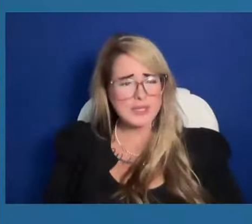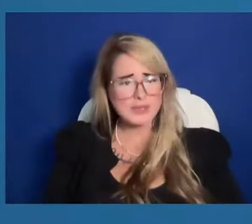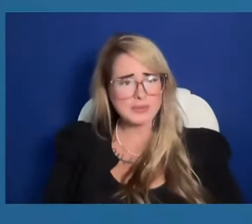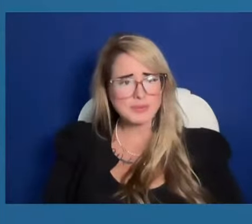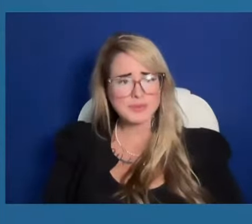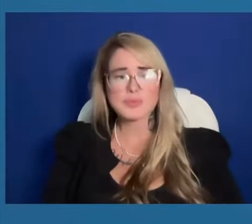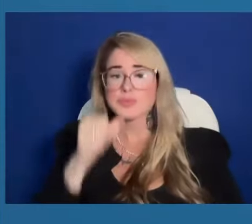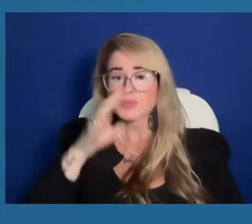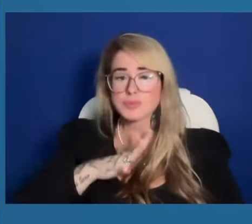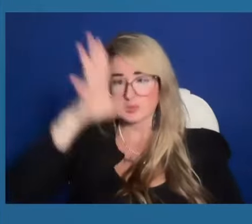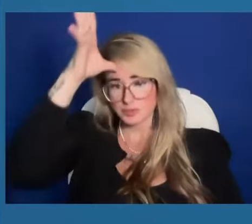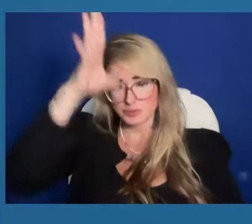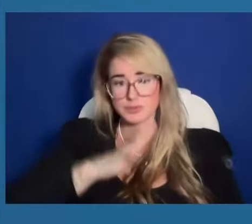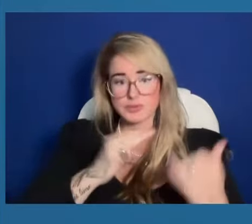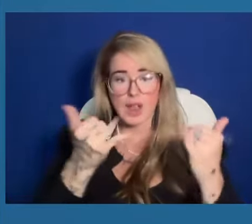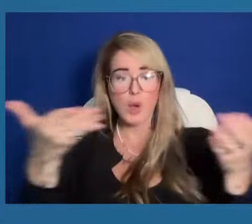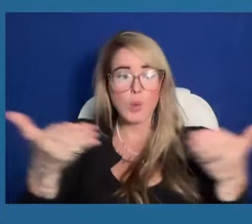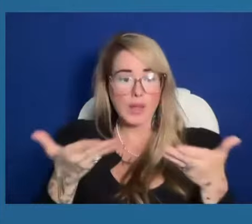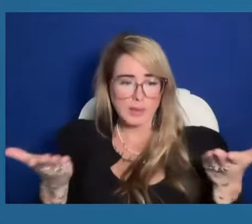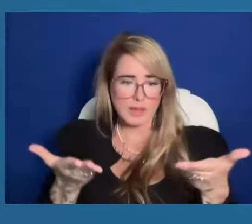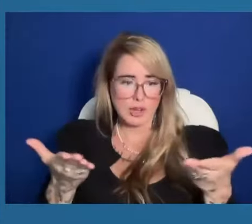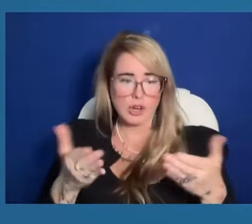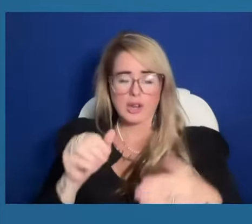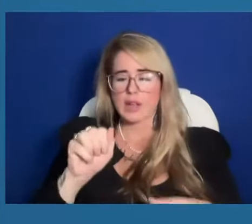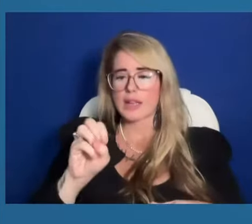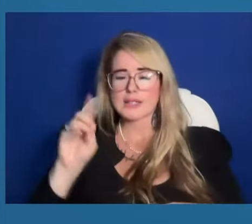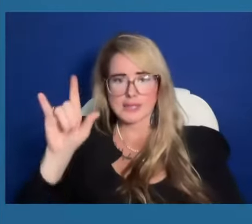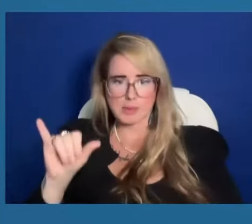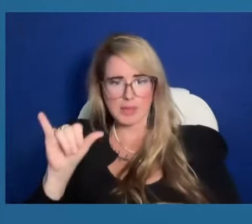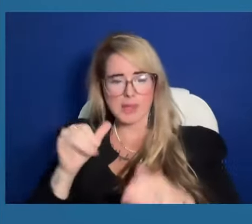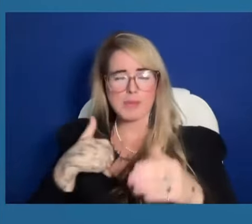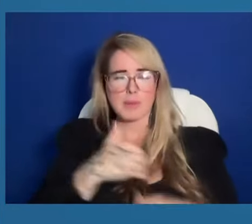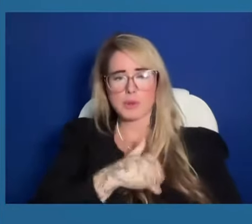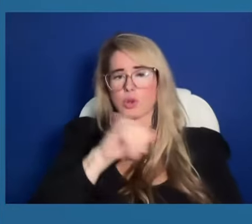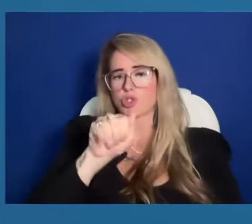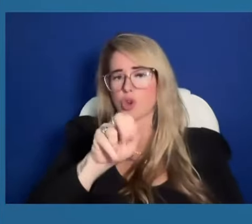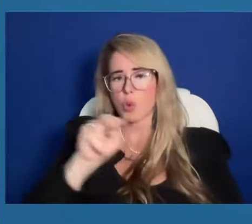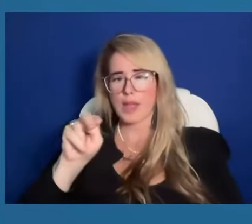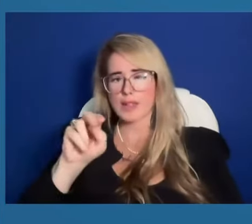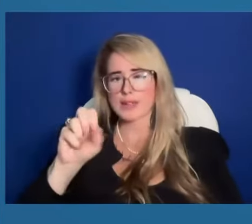Ladies and gentlemen, please welcome Assemblymember Joanne Simon.